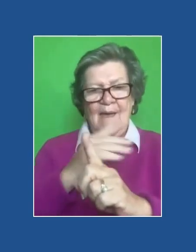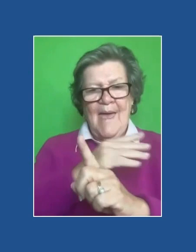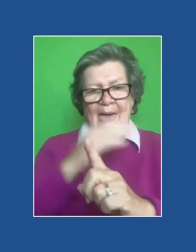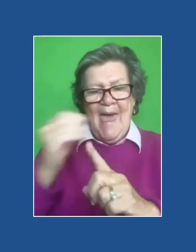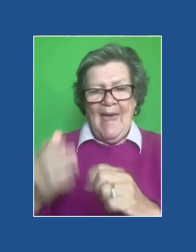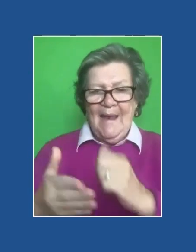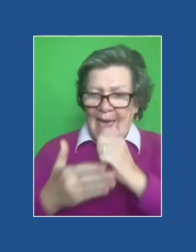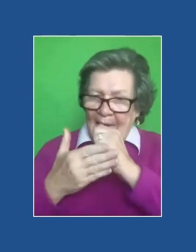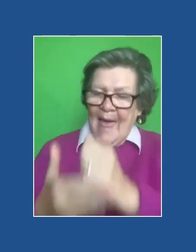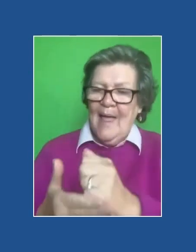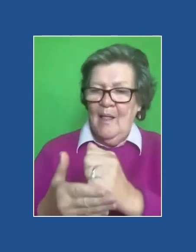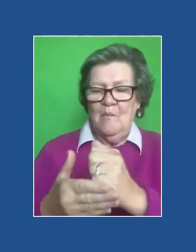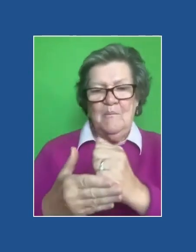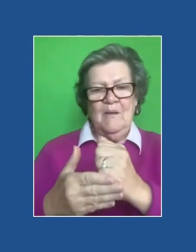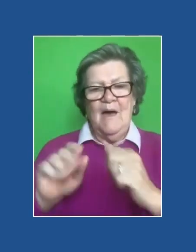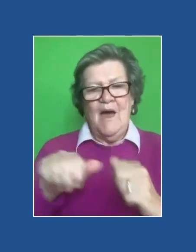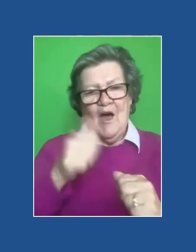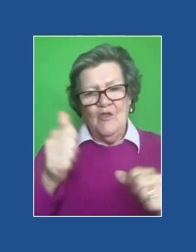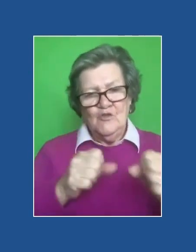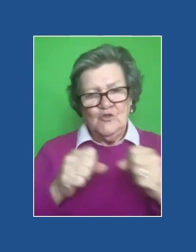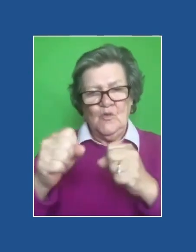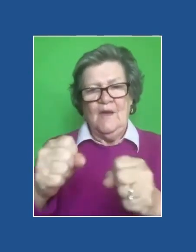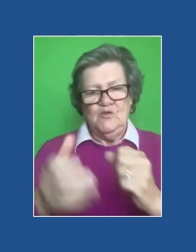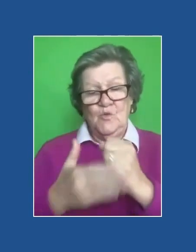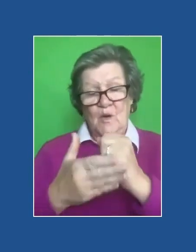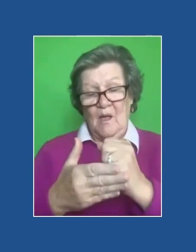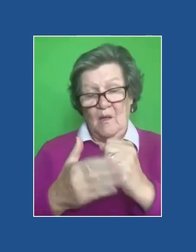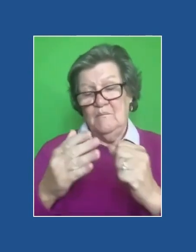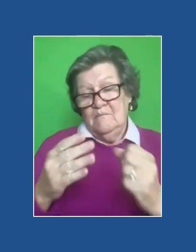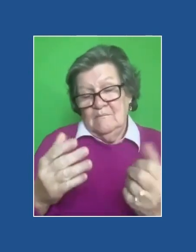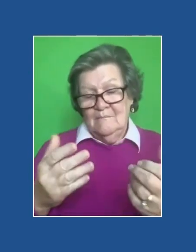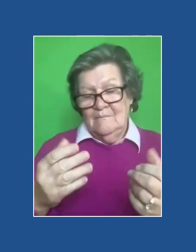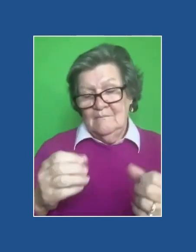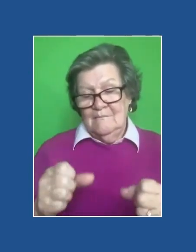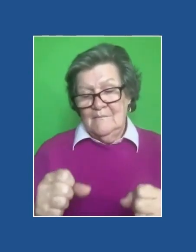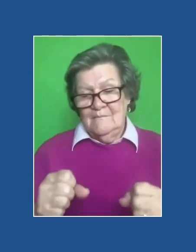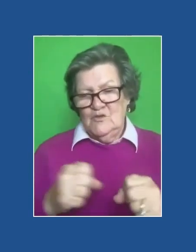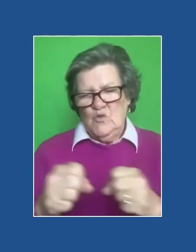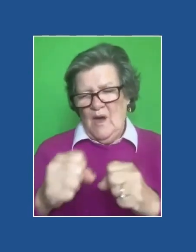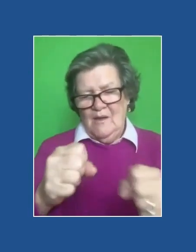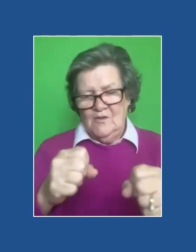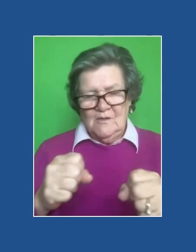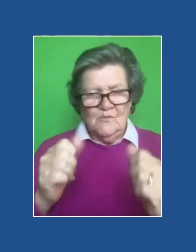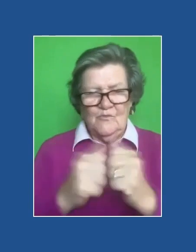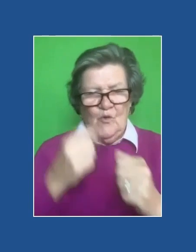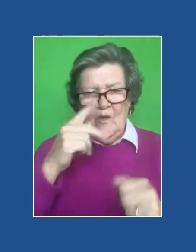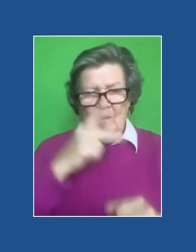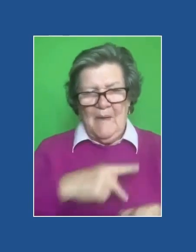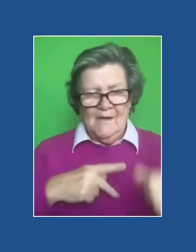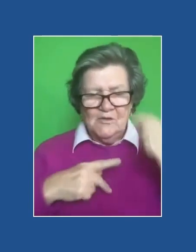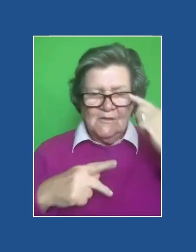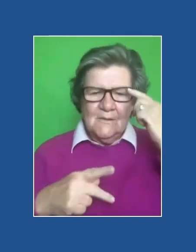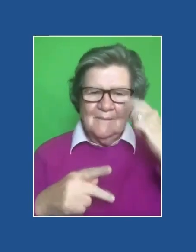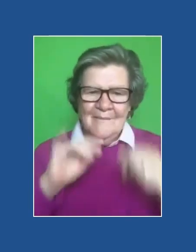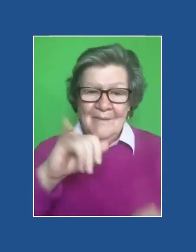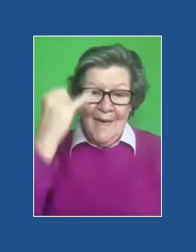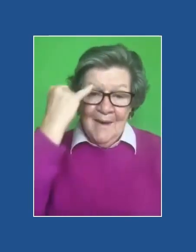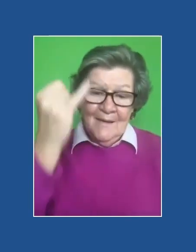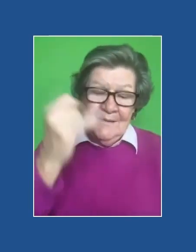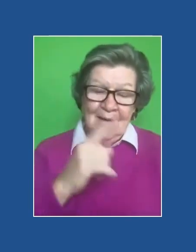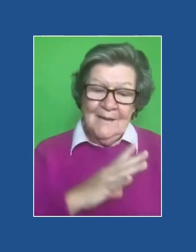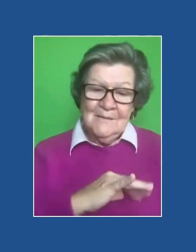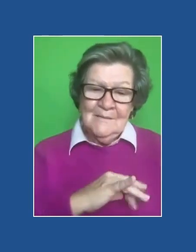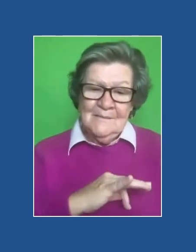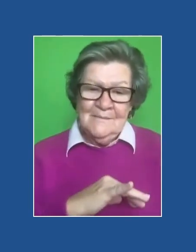strategies that we can pull in to help our patients reach their life worth living goals. And I think that idea really lends itself to a